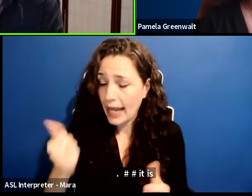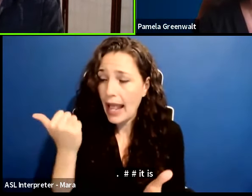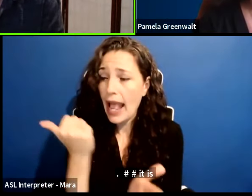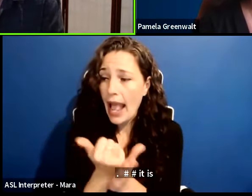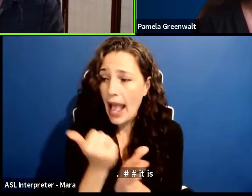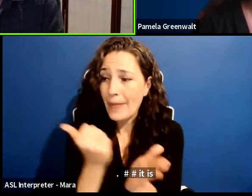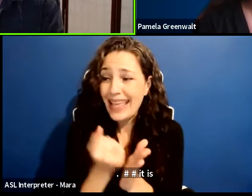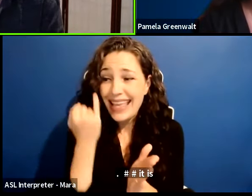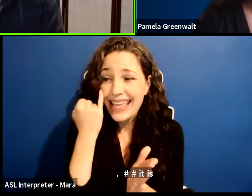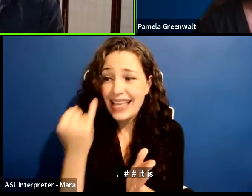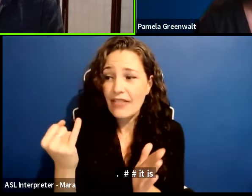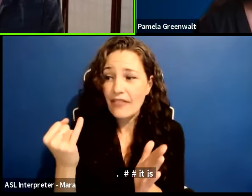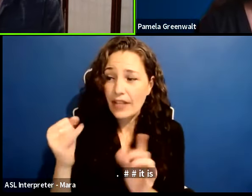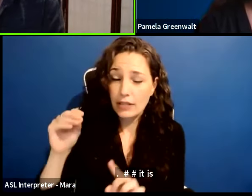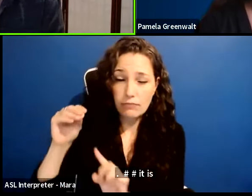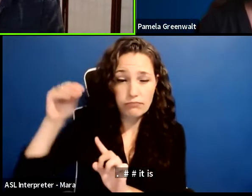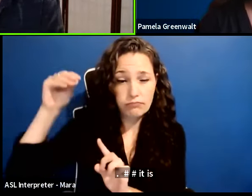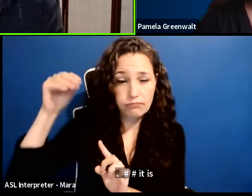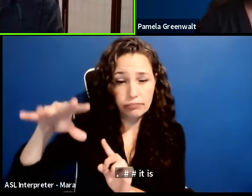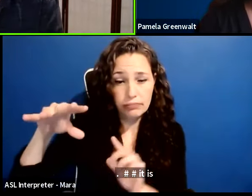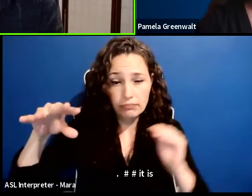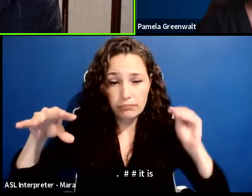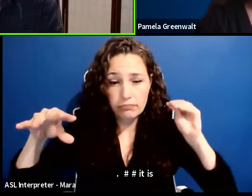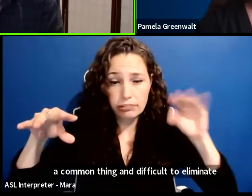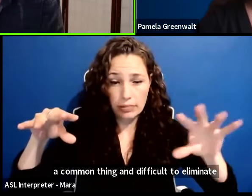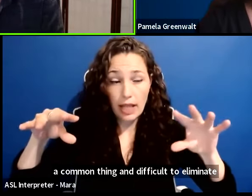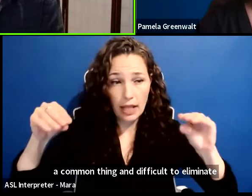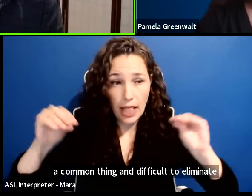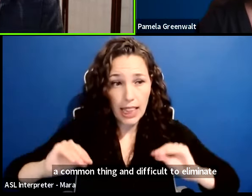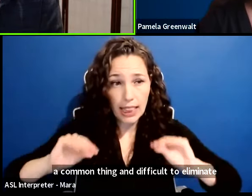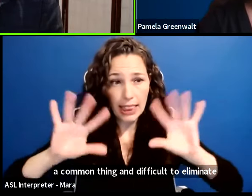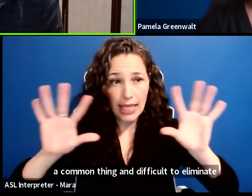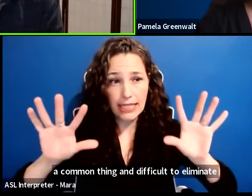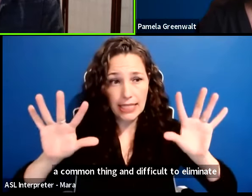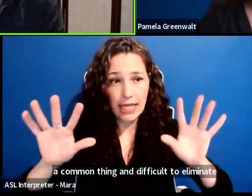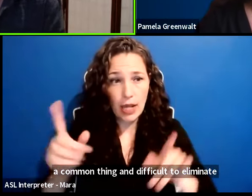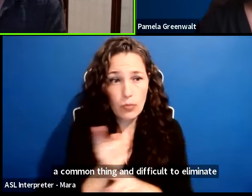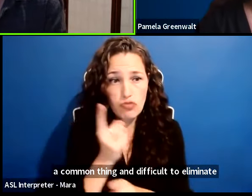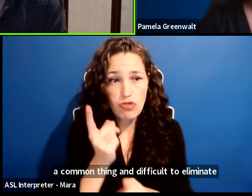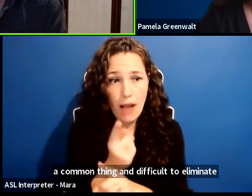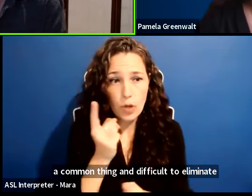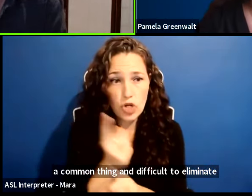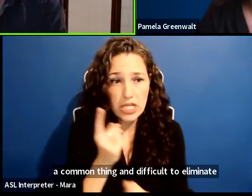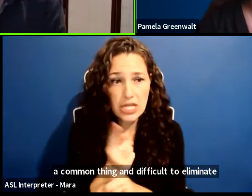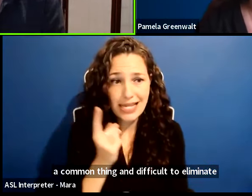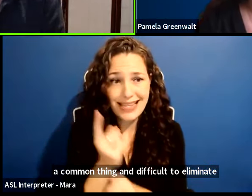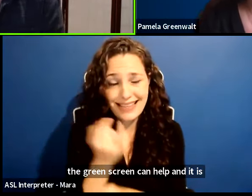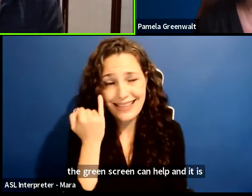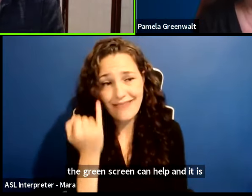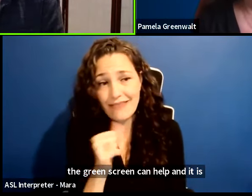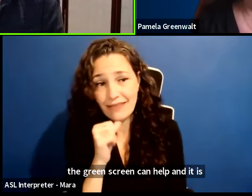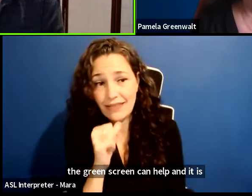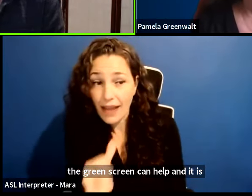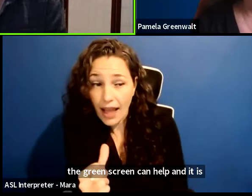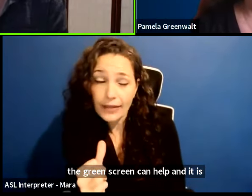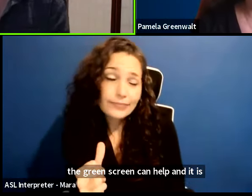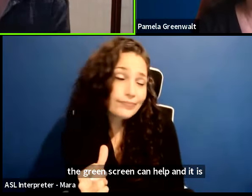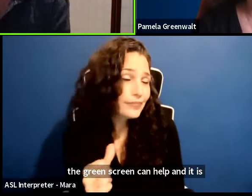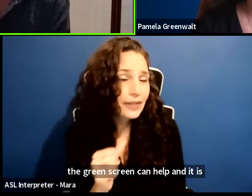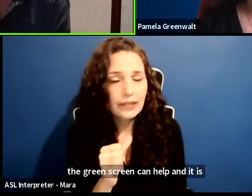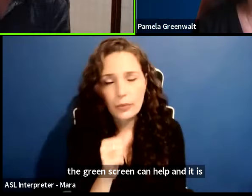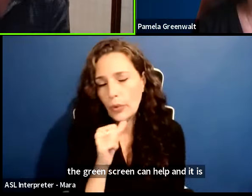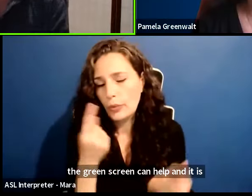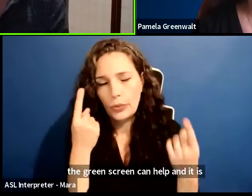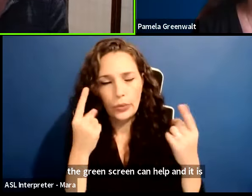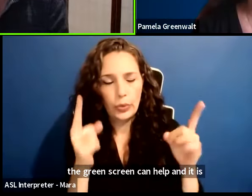is lit properly. And if it's not lit properly, then it won't work as well as you want it to, because the software is using a